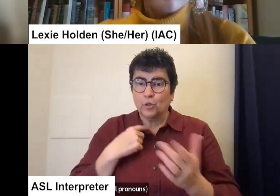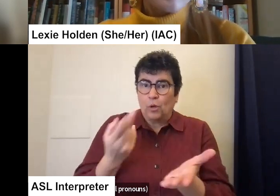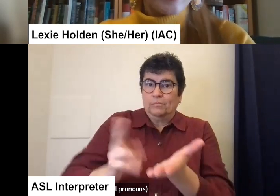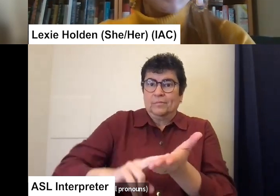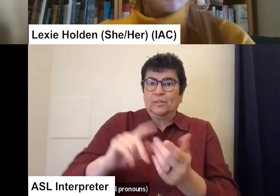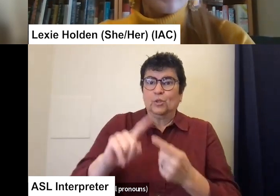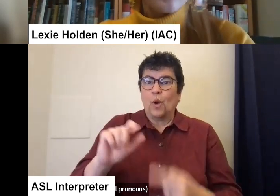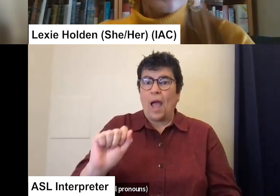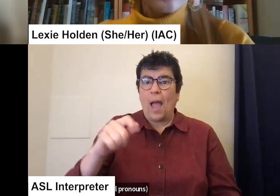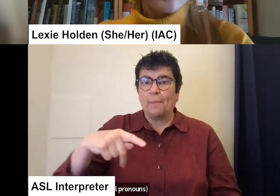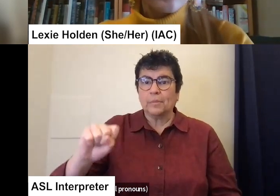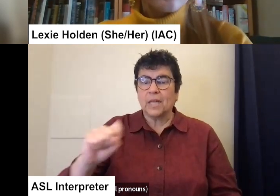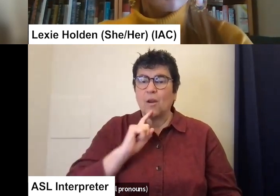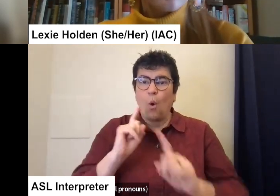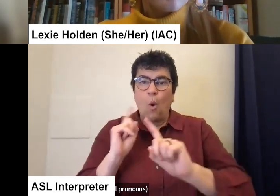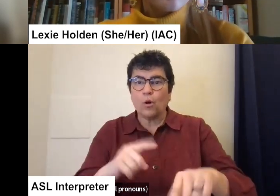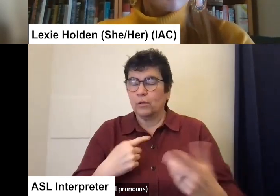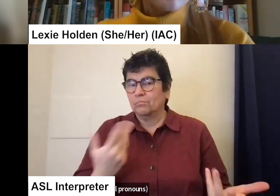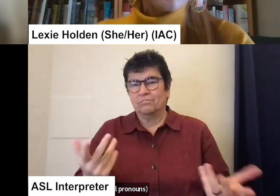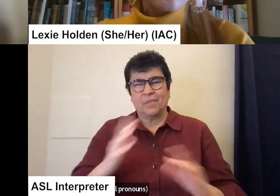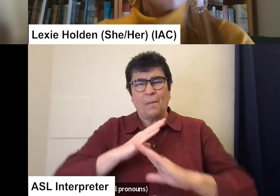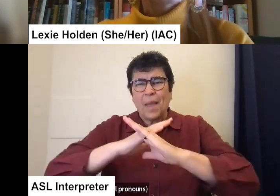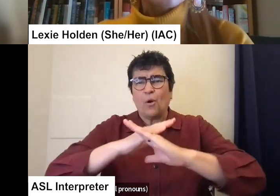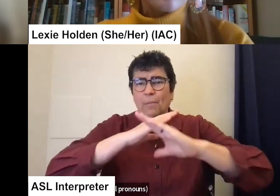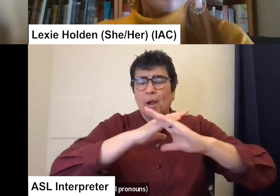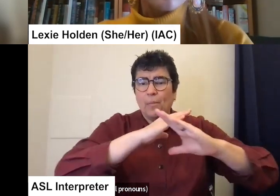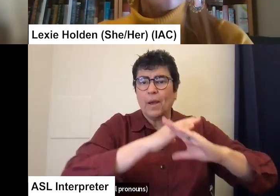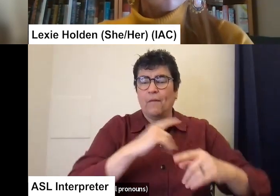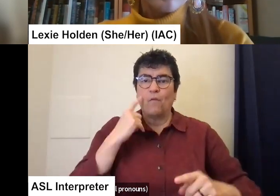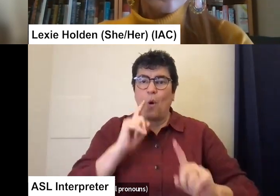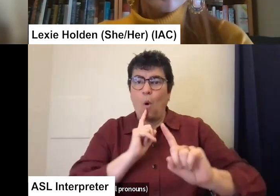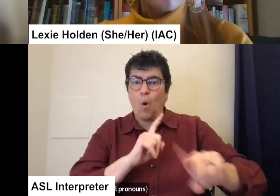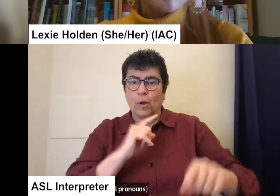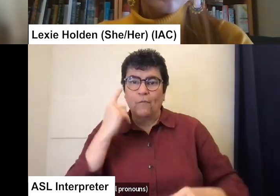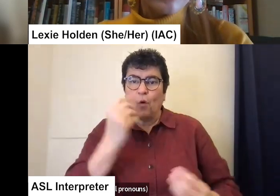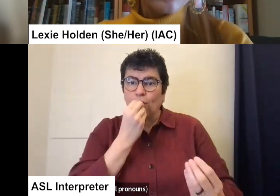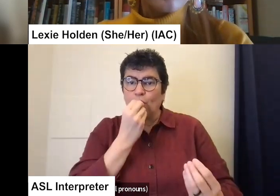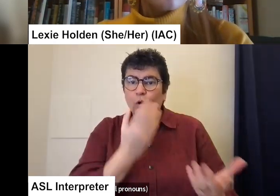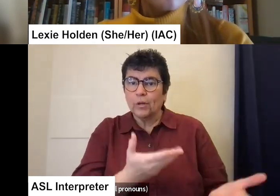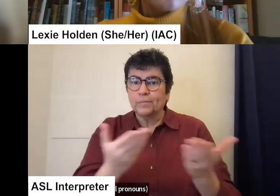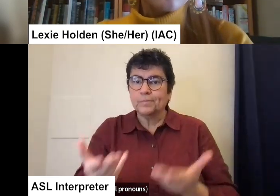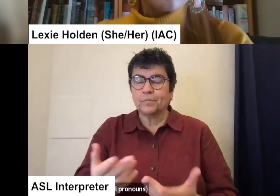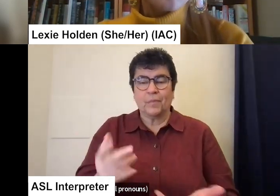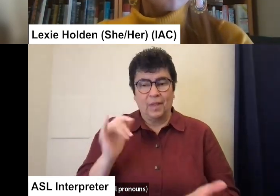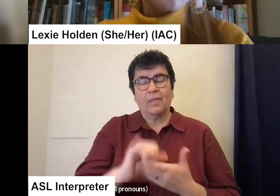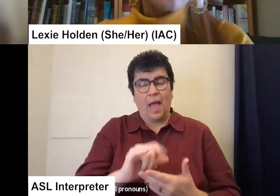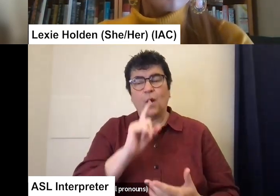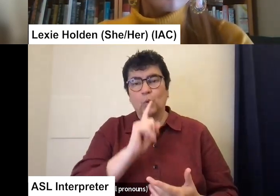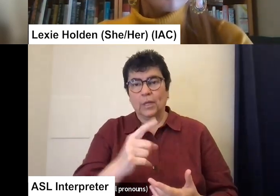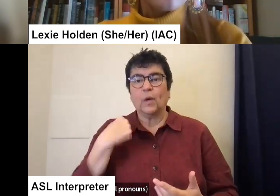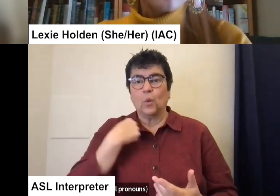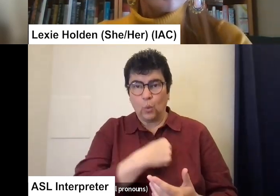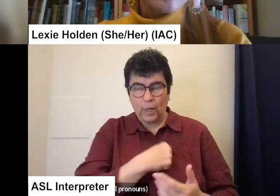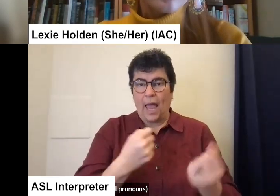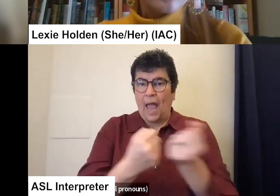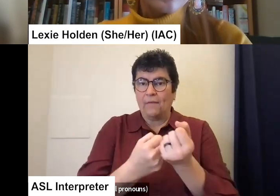these apps and order, there was just barriers to ordering. And so that was something actually that we folks